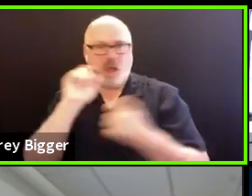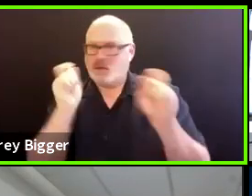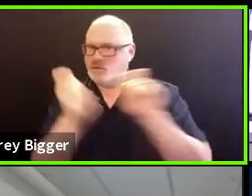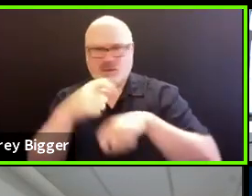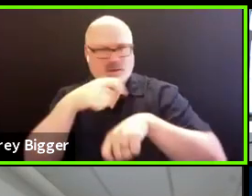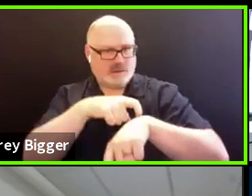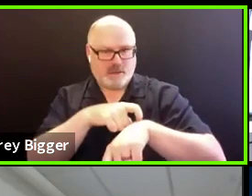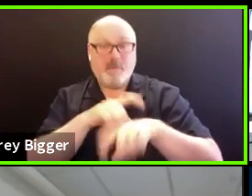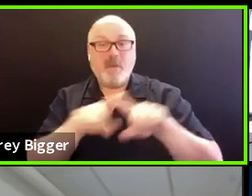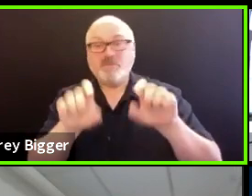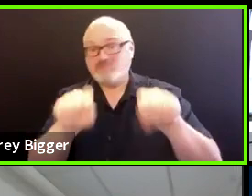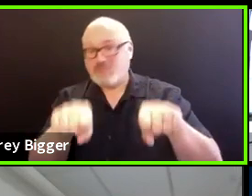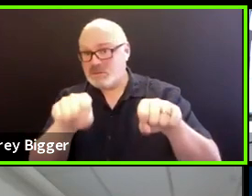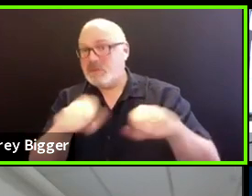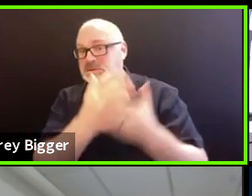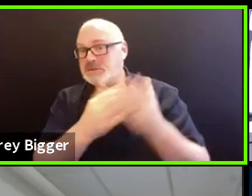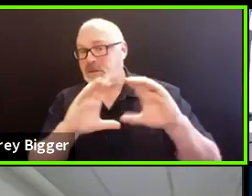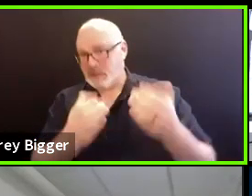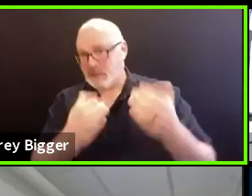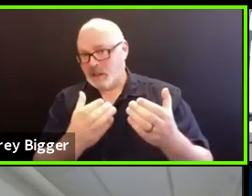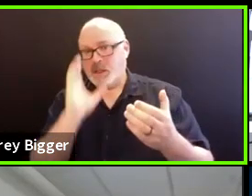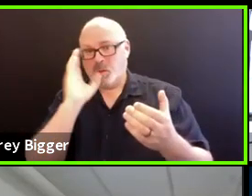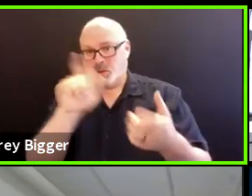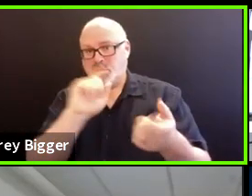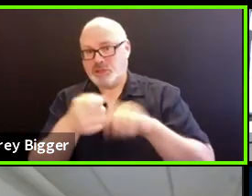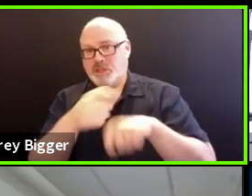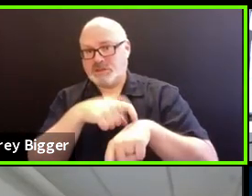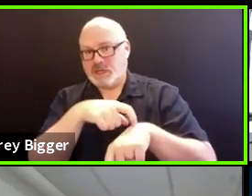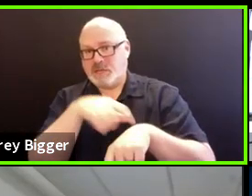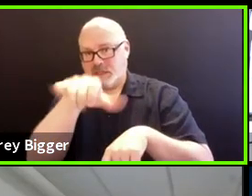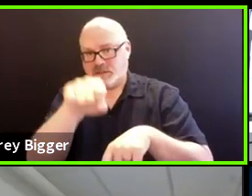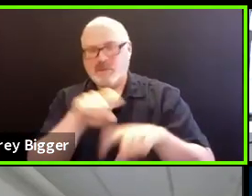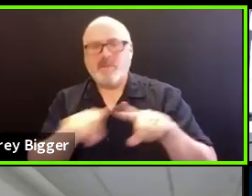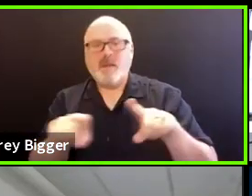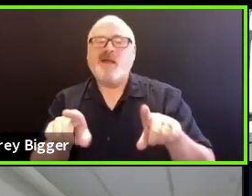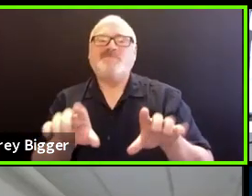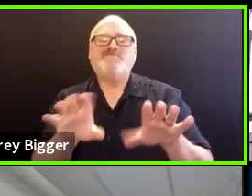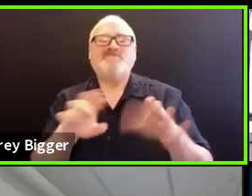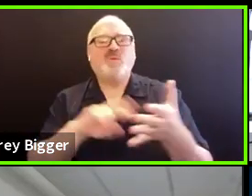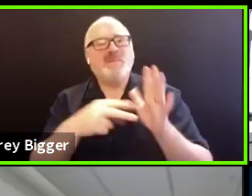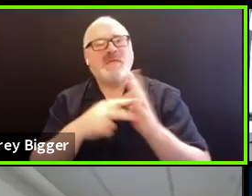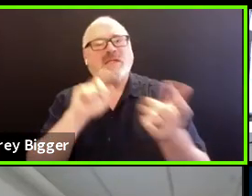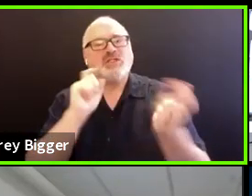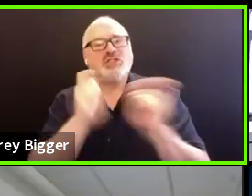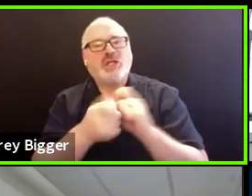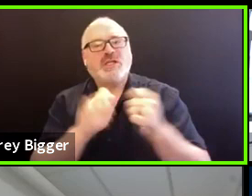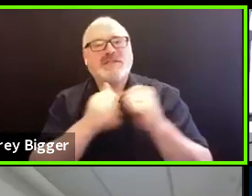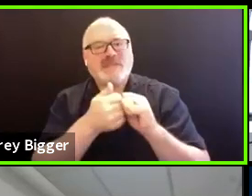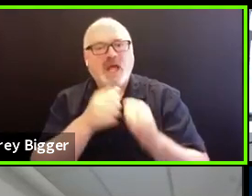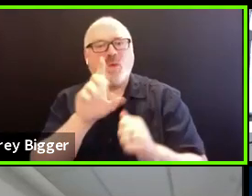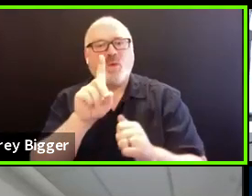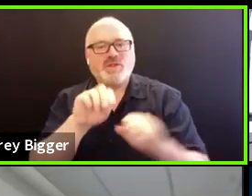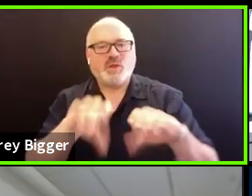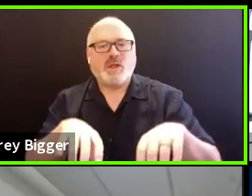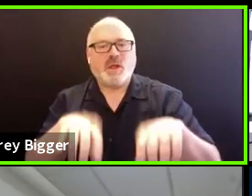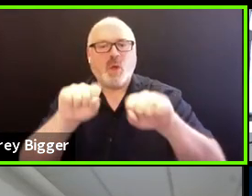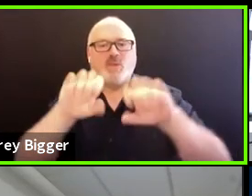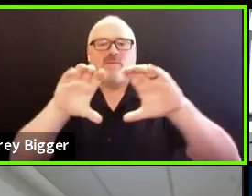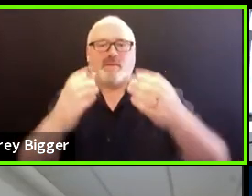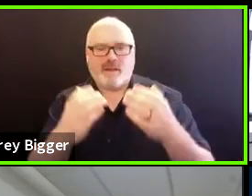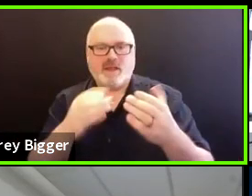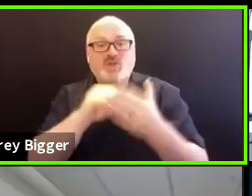it's possible that some classes will have to change time, but rather changes in delivery. And so students will